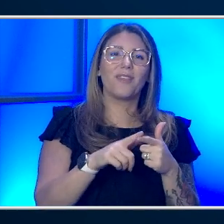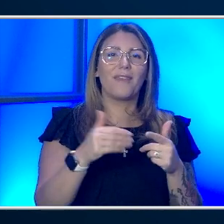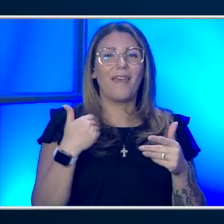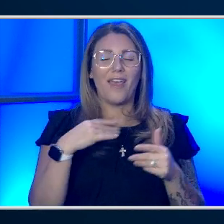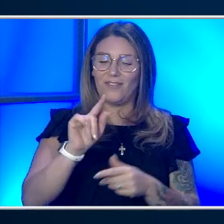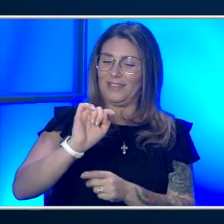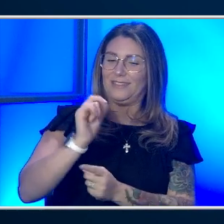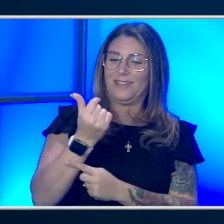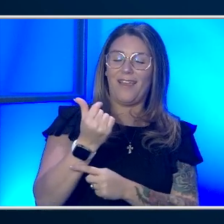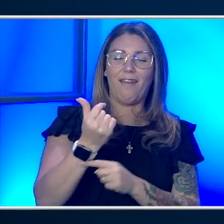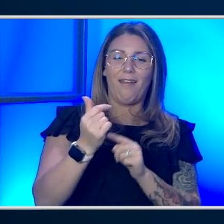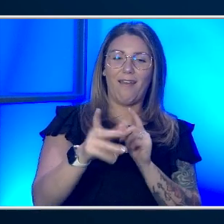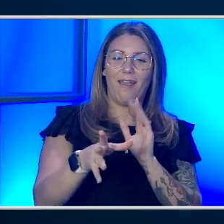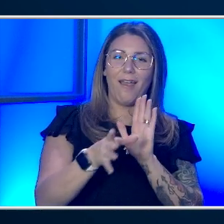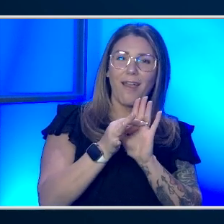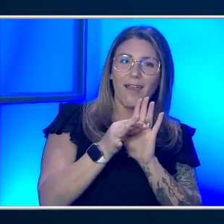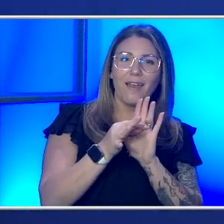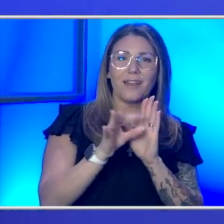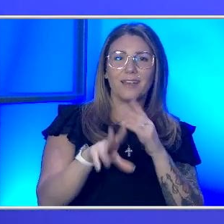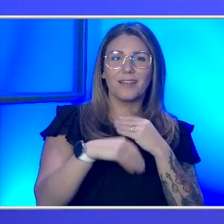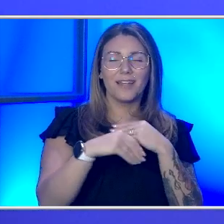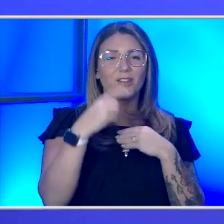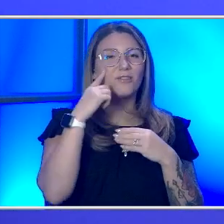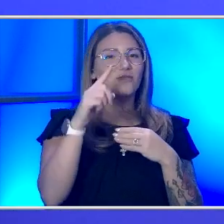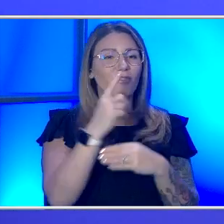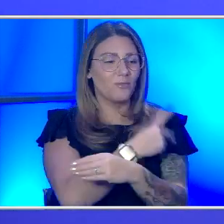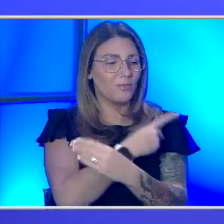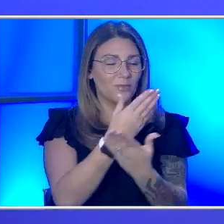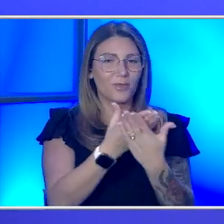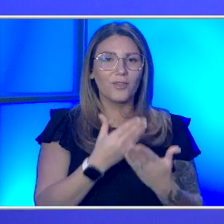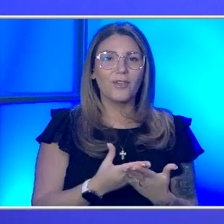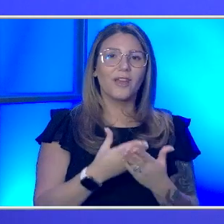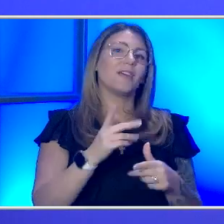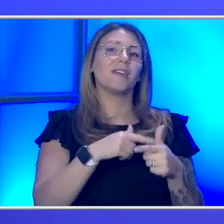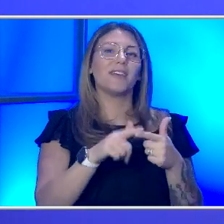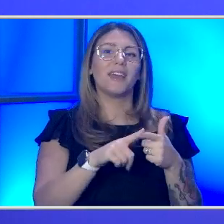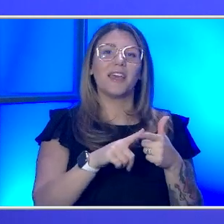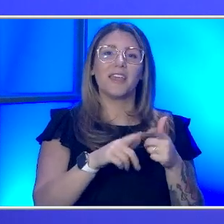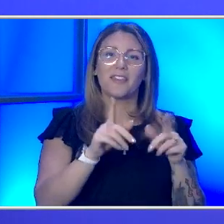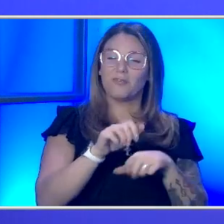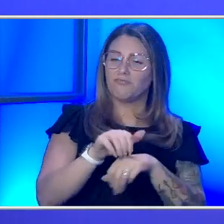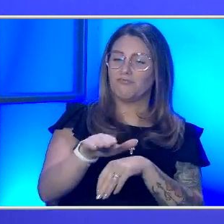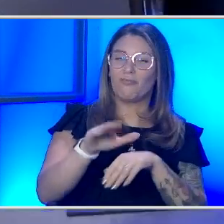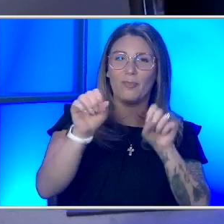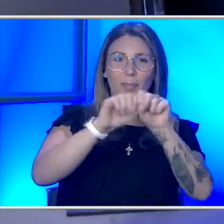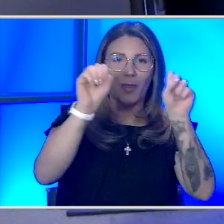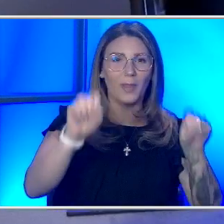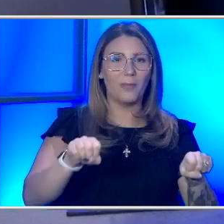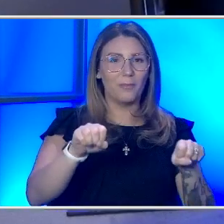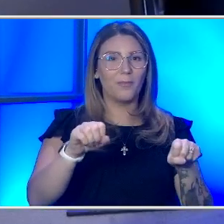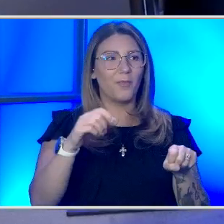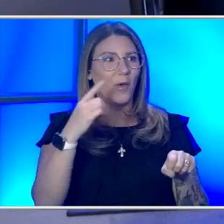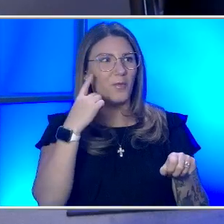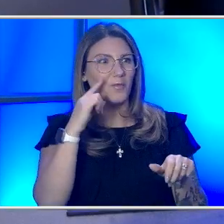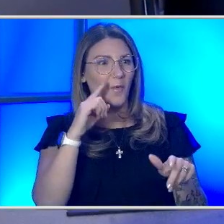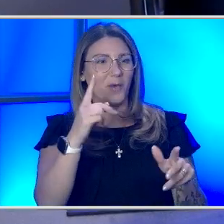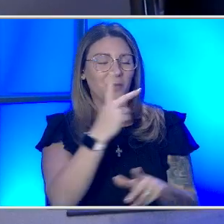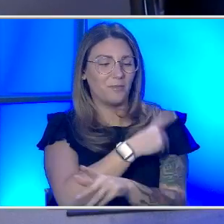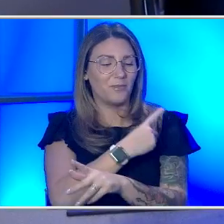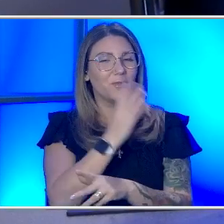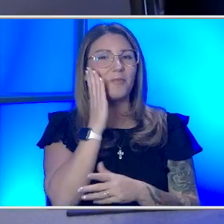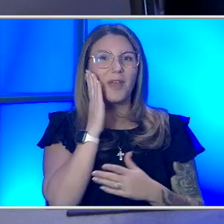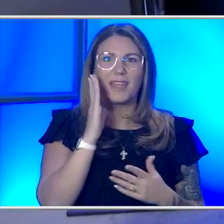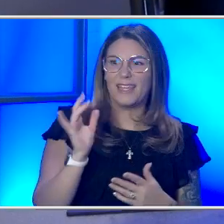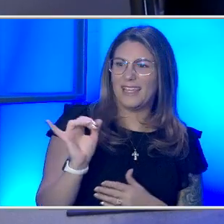patient identification and verification, and then pop it in the tube system and send it to the patient at the bedside. It's like old-timey bank system teller, like when you used to